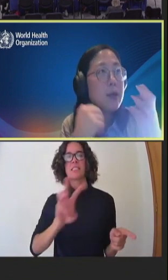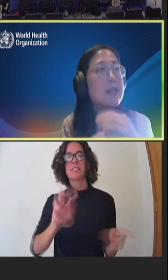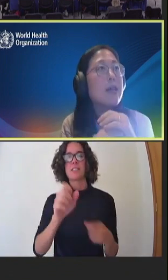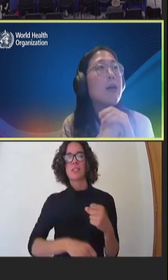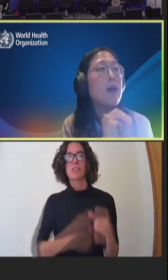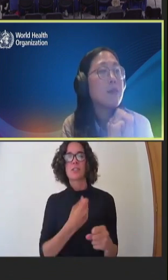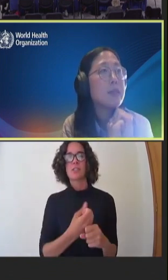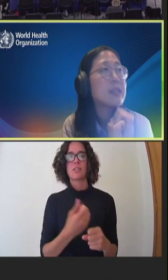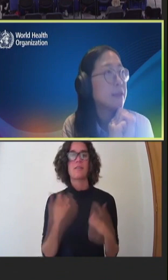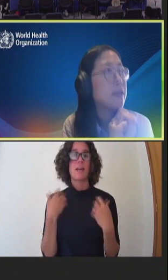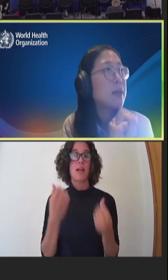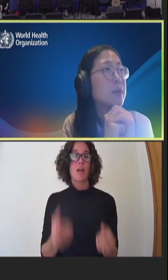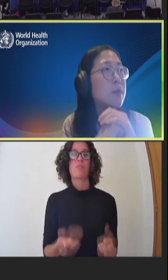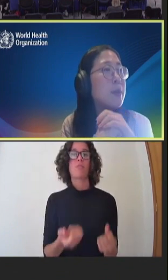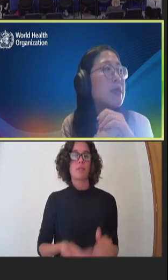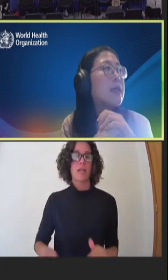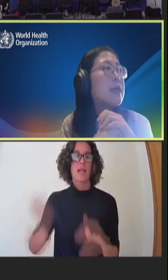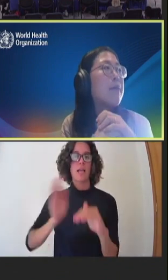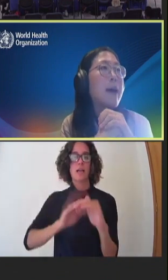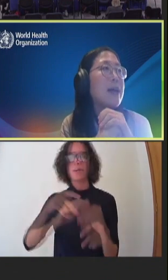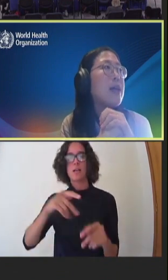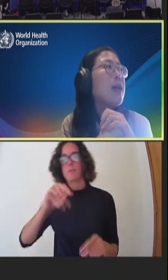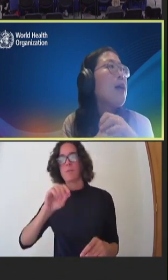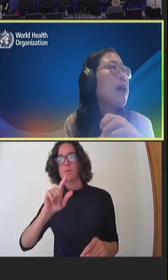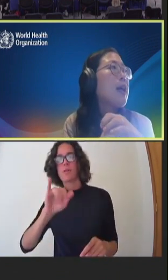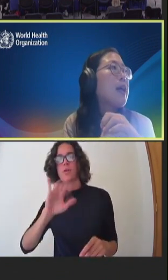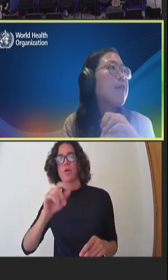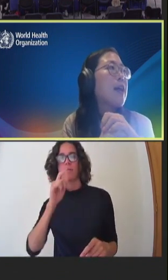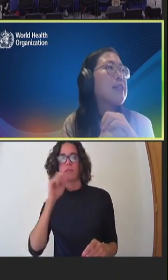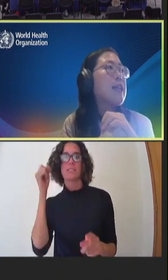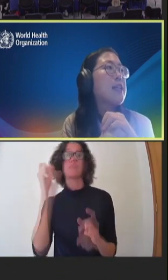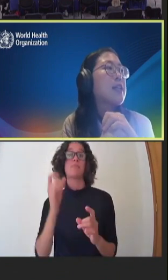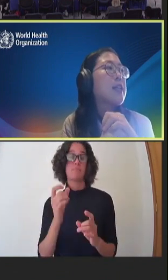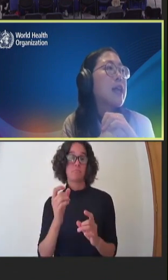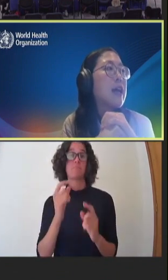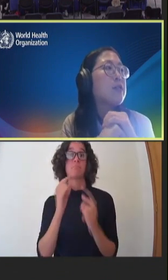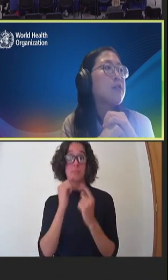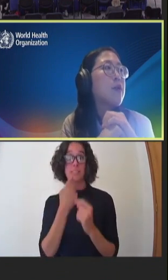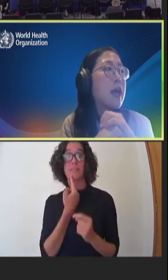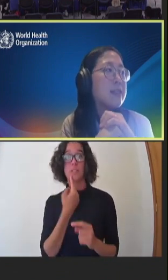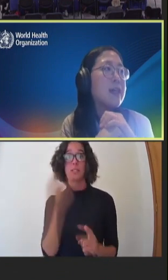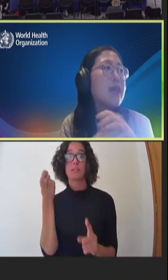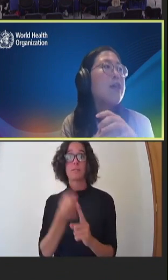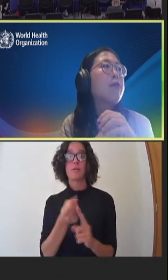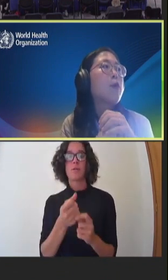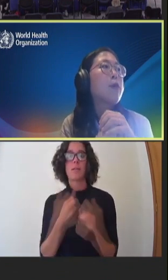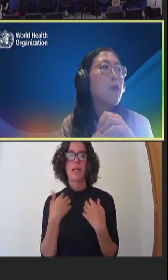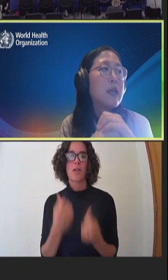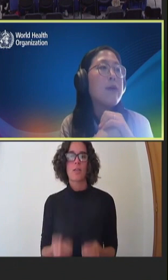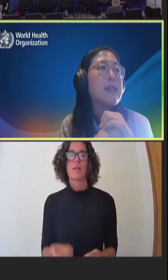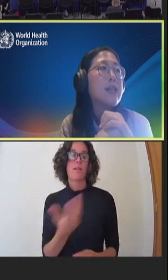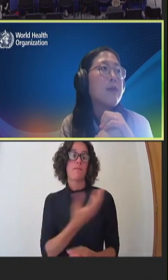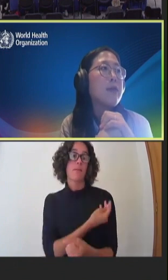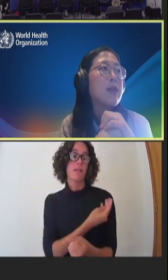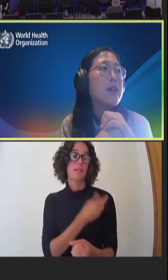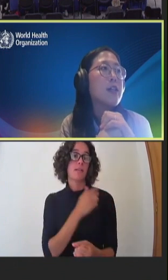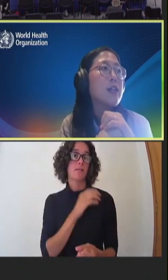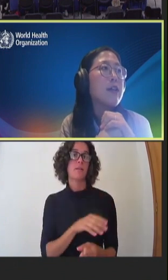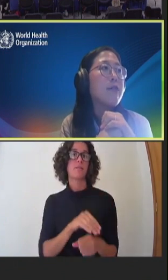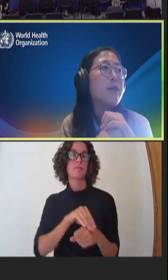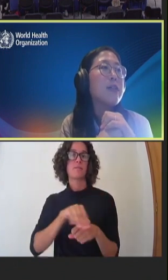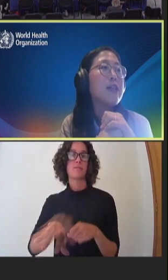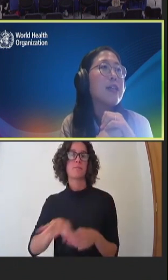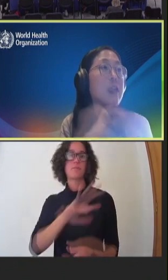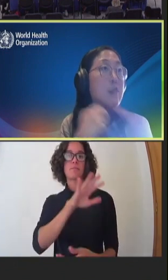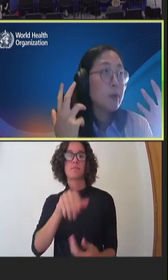great significant morbidity impact. And vaccination has accounted for the 40% of the reduction